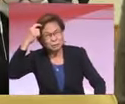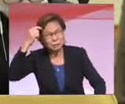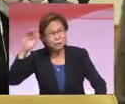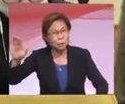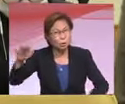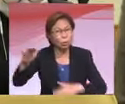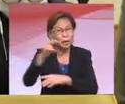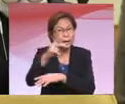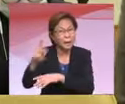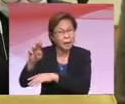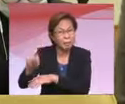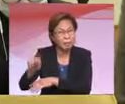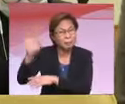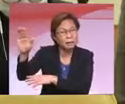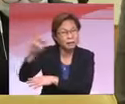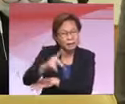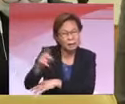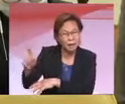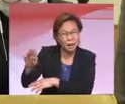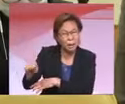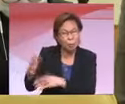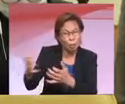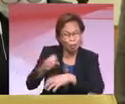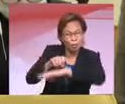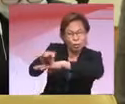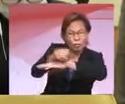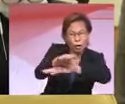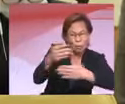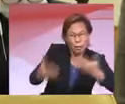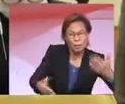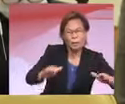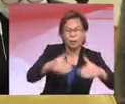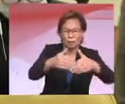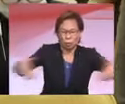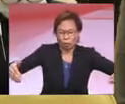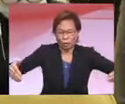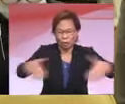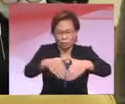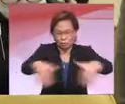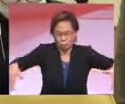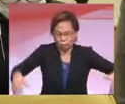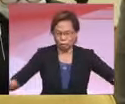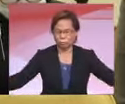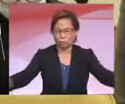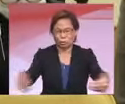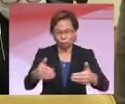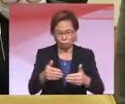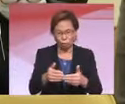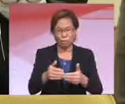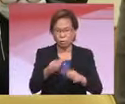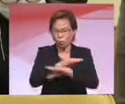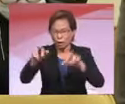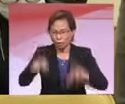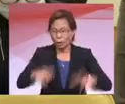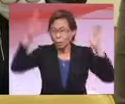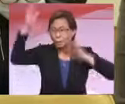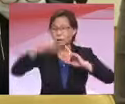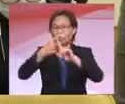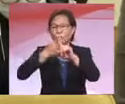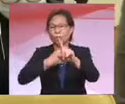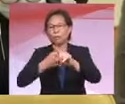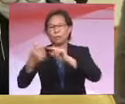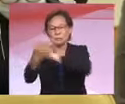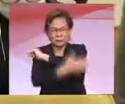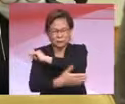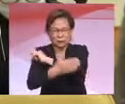is considering giving some advice to maybe close the borders to non-citizens who are coming from countries with